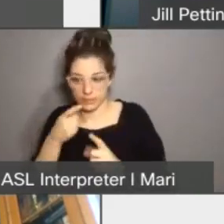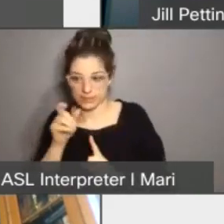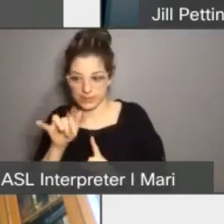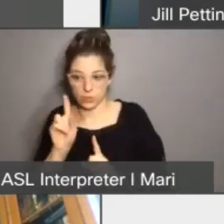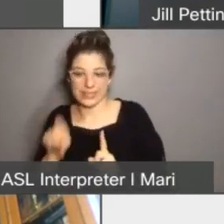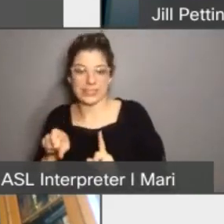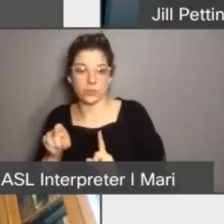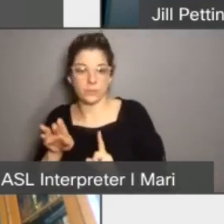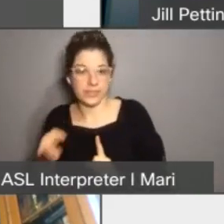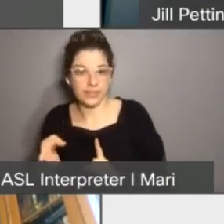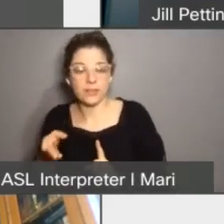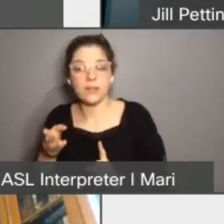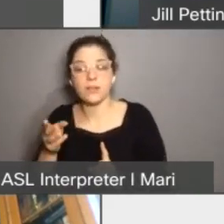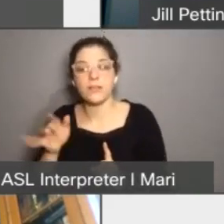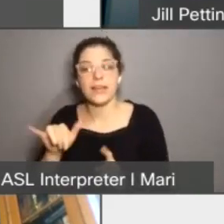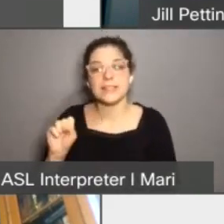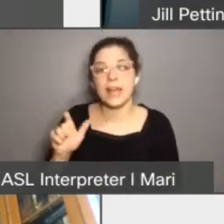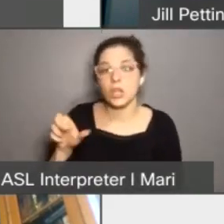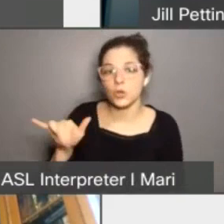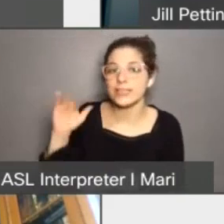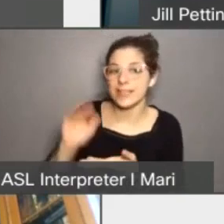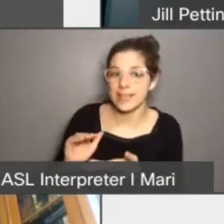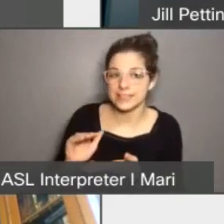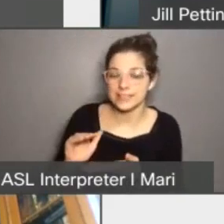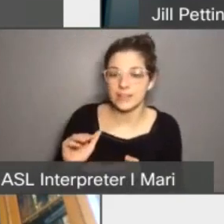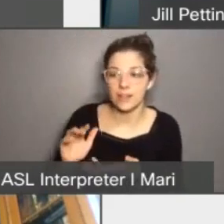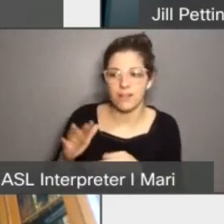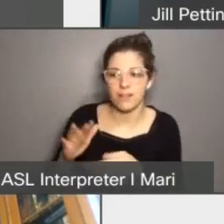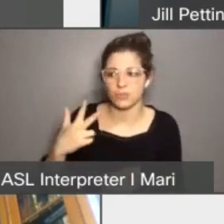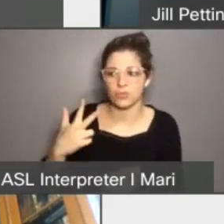they need to be, that salary is less, and they're like on a